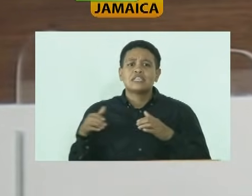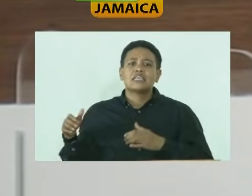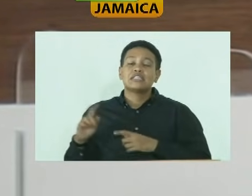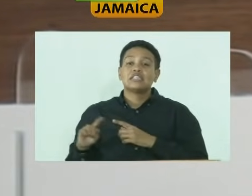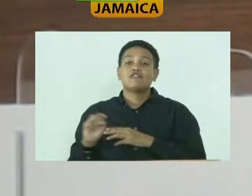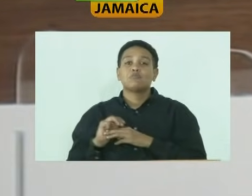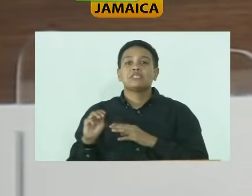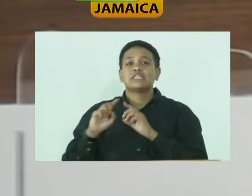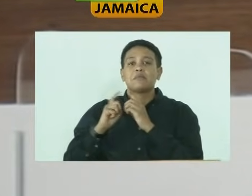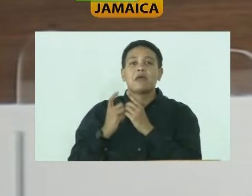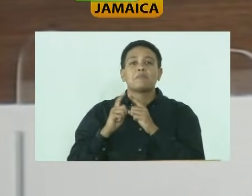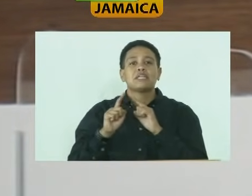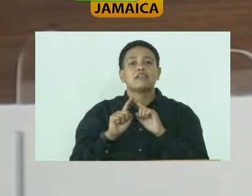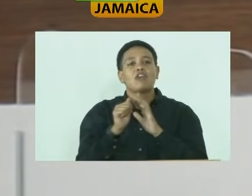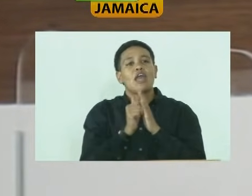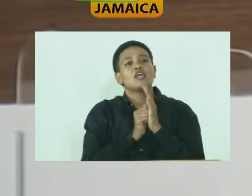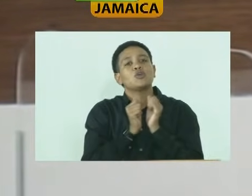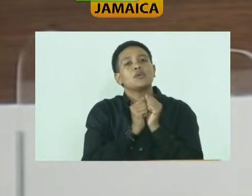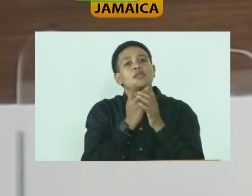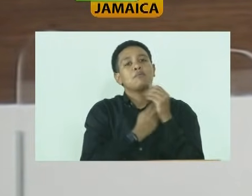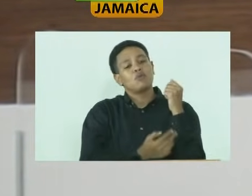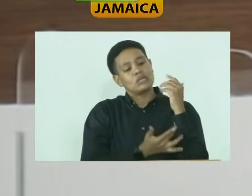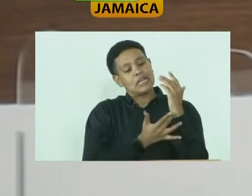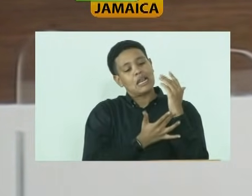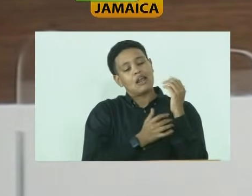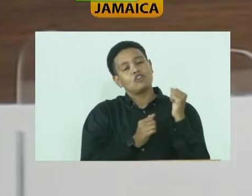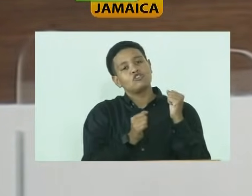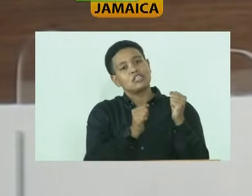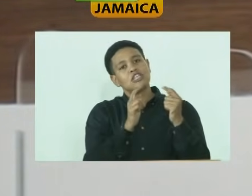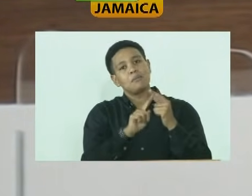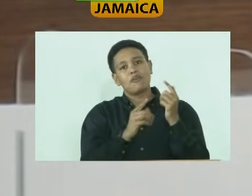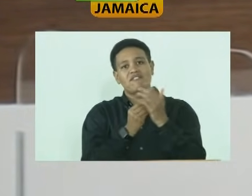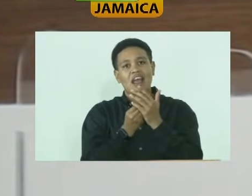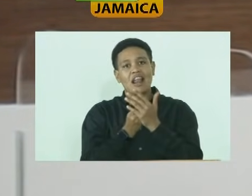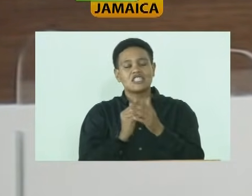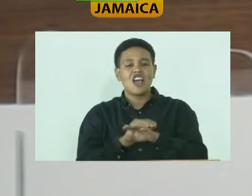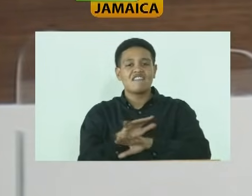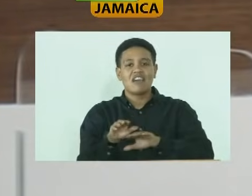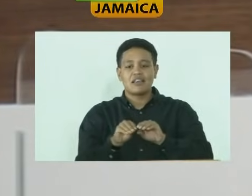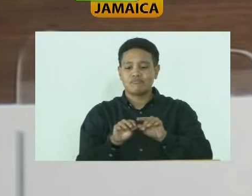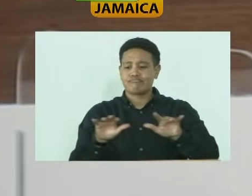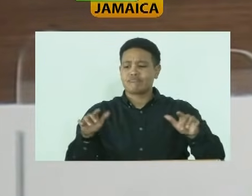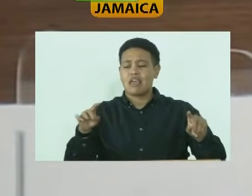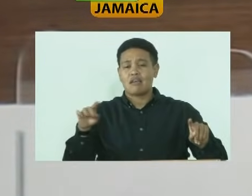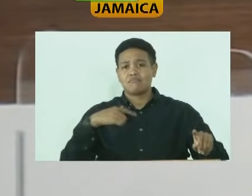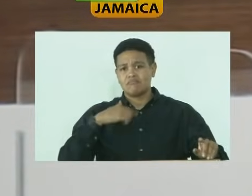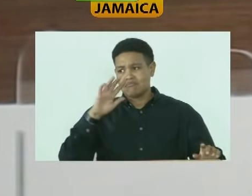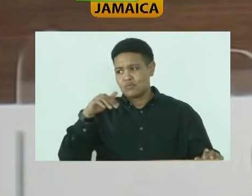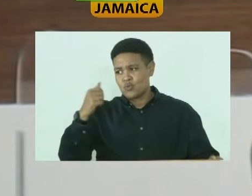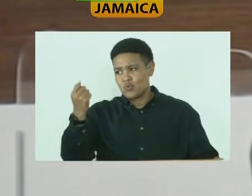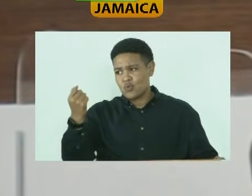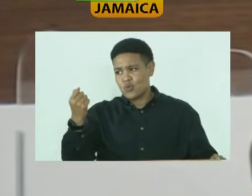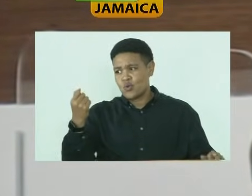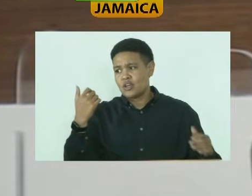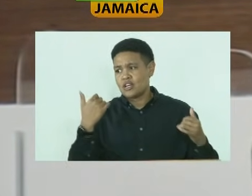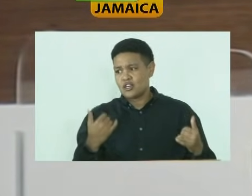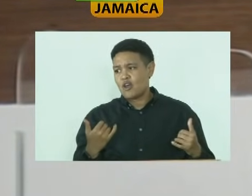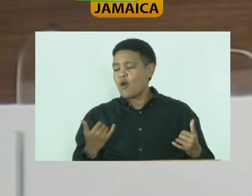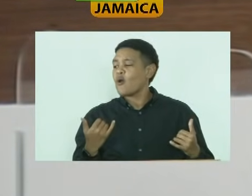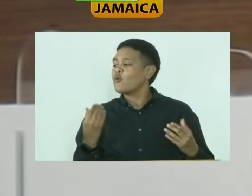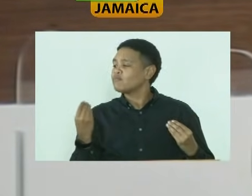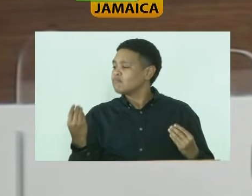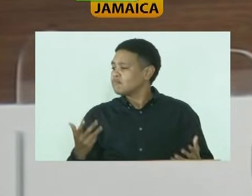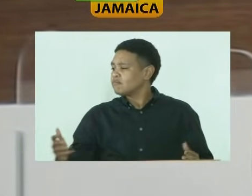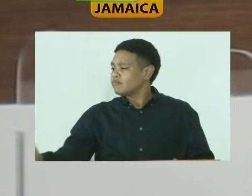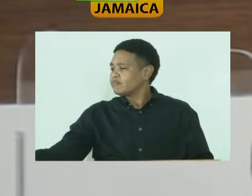and agencies, with both technical, strategic, and financial advice. Let me stop here, or pause here,